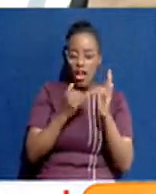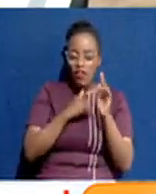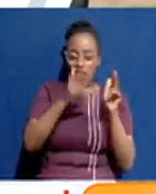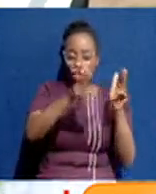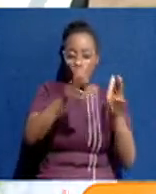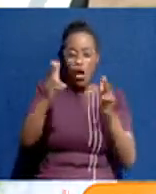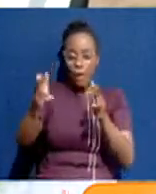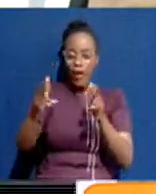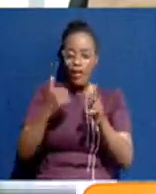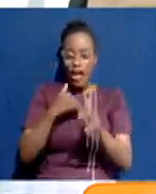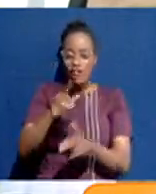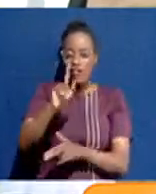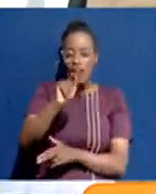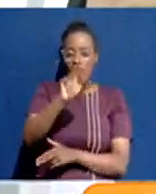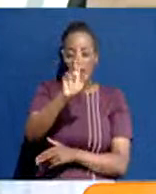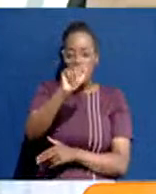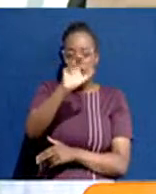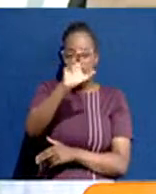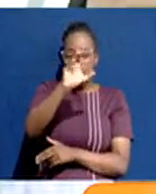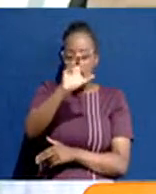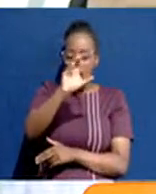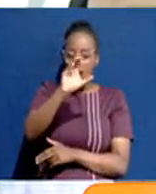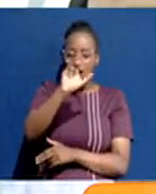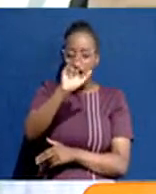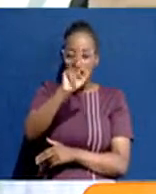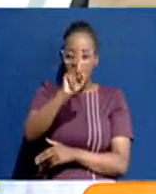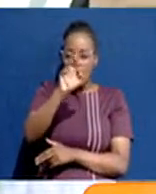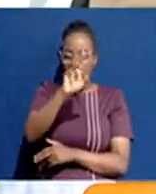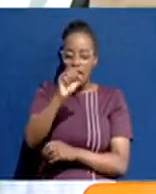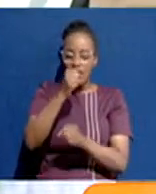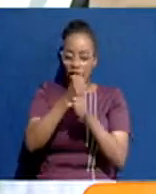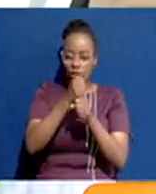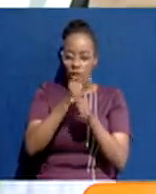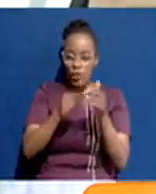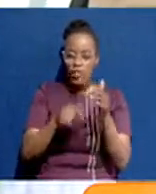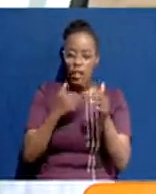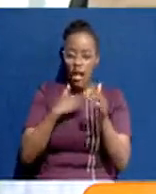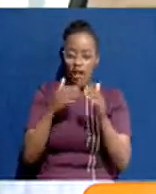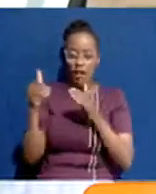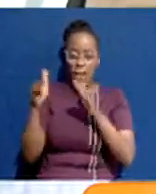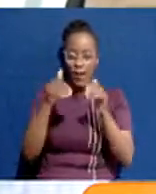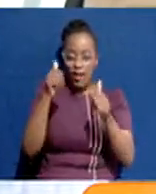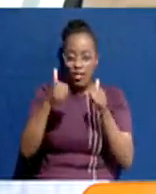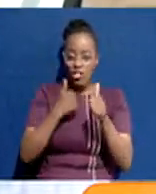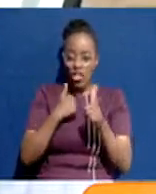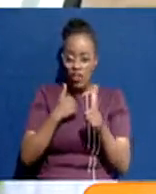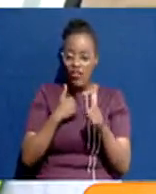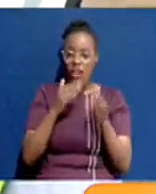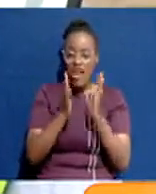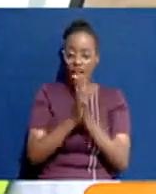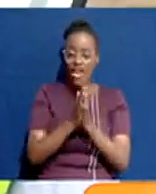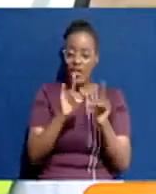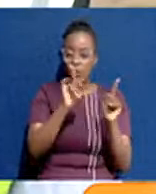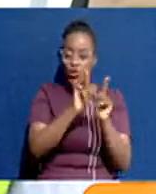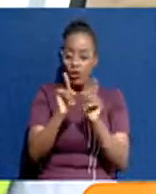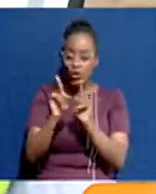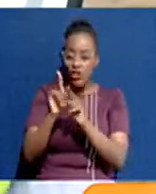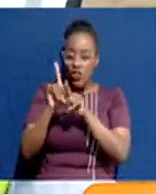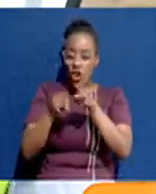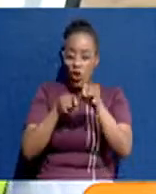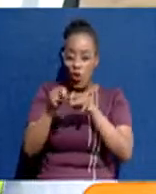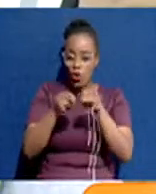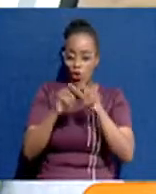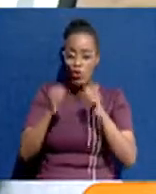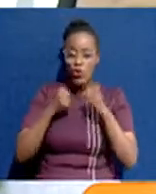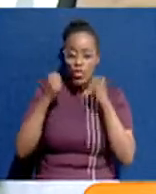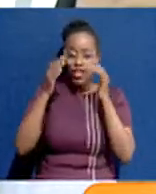the truckers are doing, they are fitting their vehicles with some mechanism in such that it is controlled by a